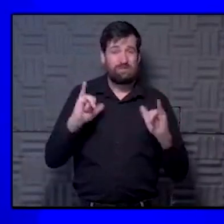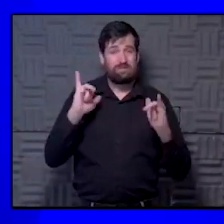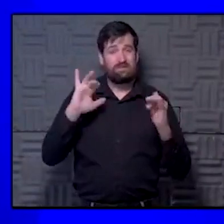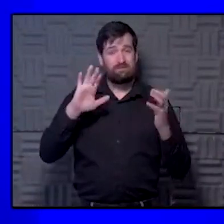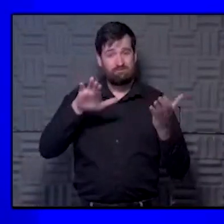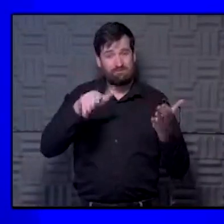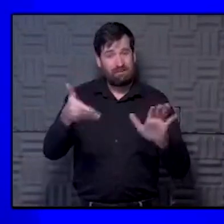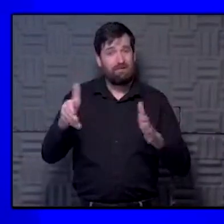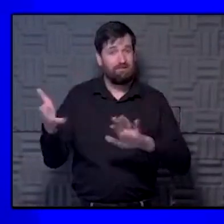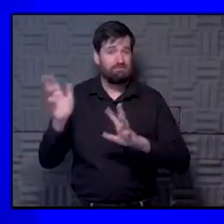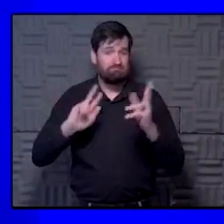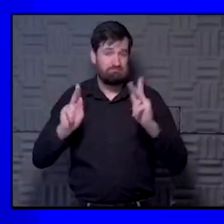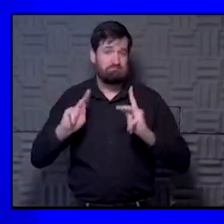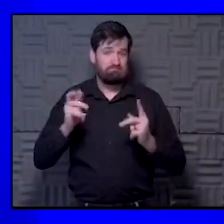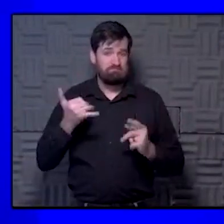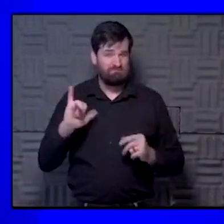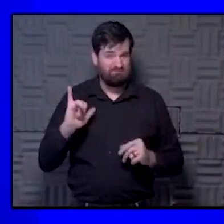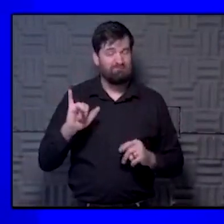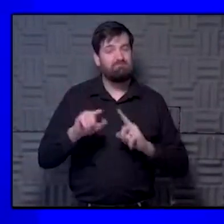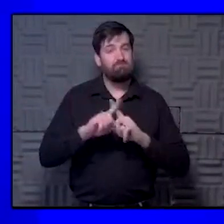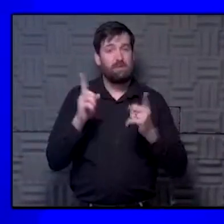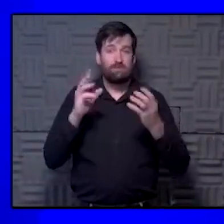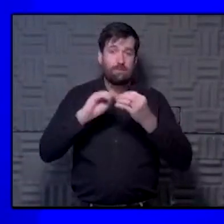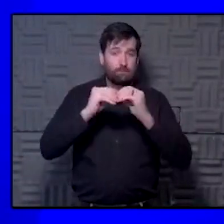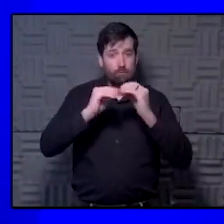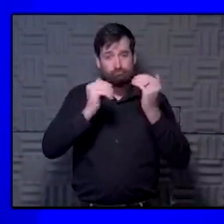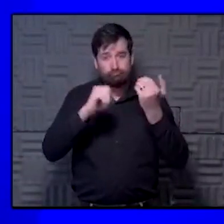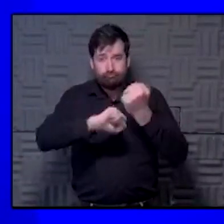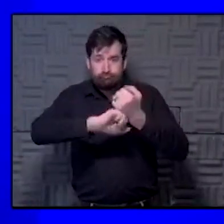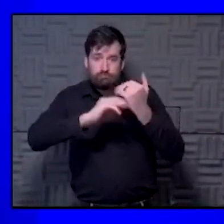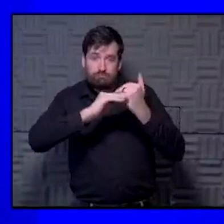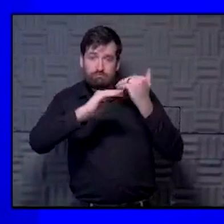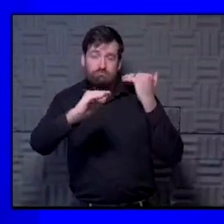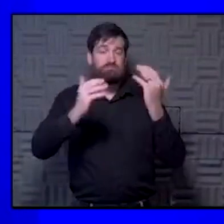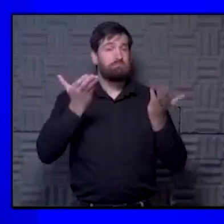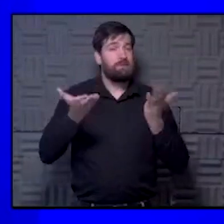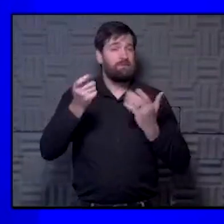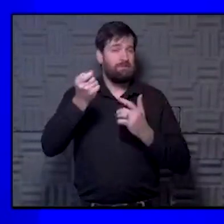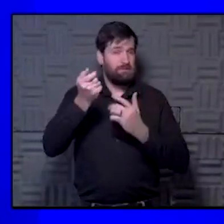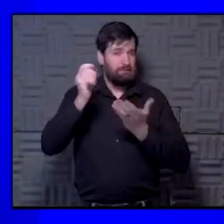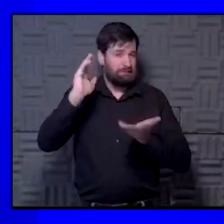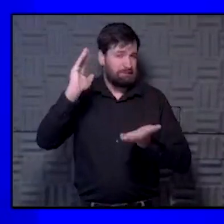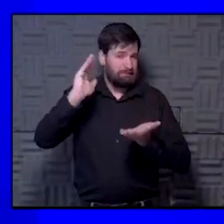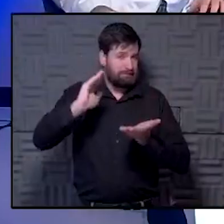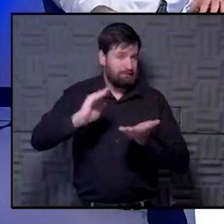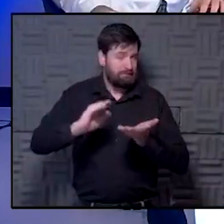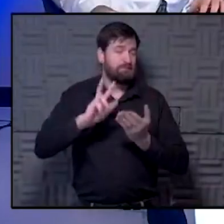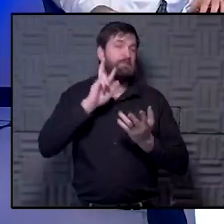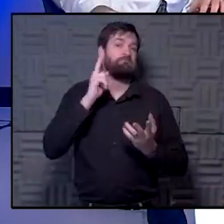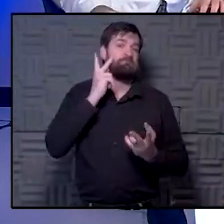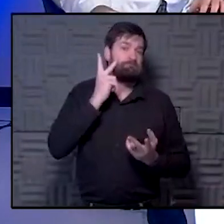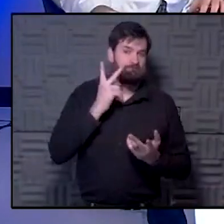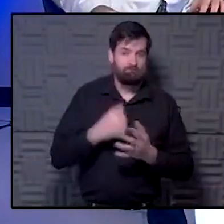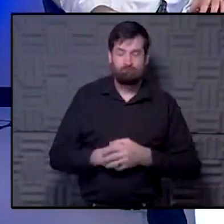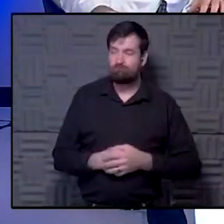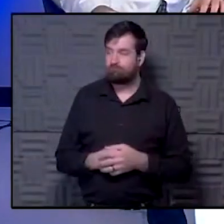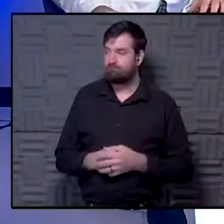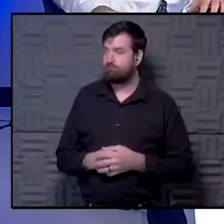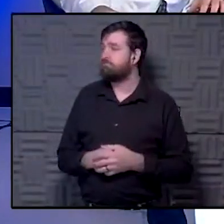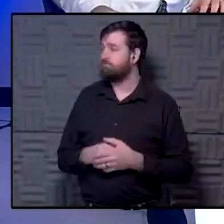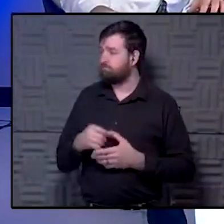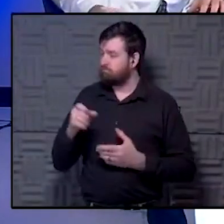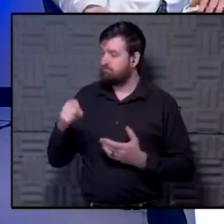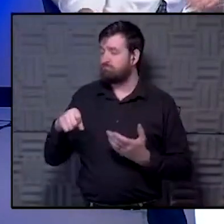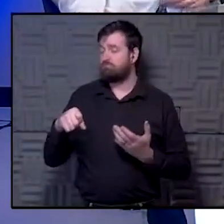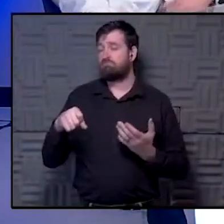disease. But, stable numbers, maybe some signs of numbers coming down a bit, but we'll have to see what that means. Yeah, and that